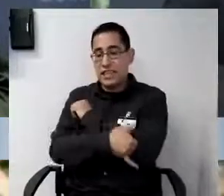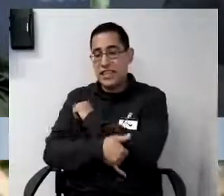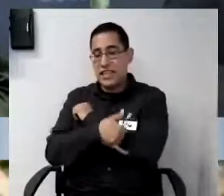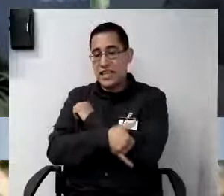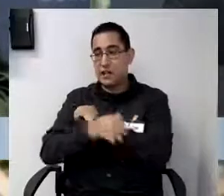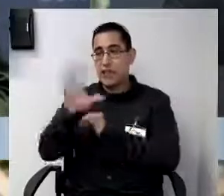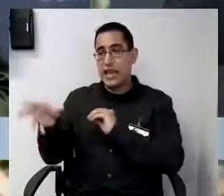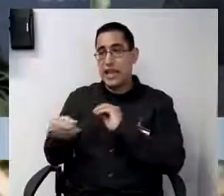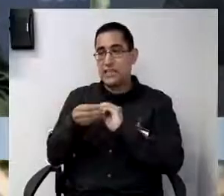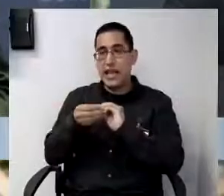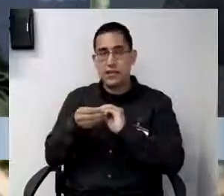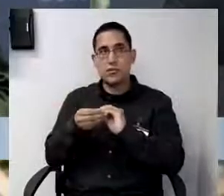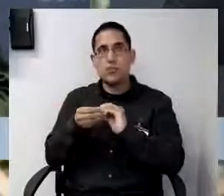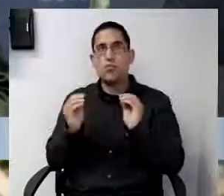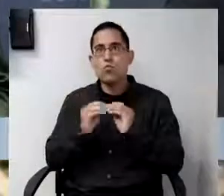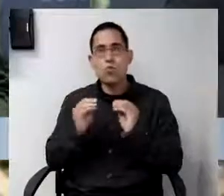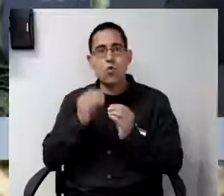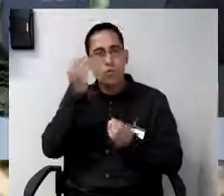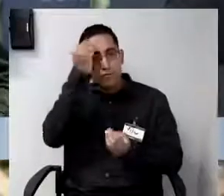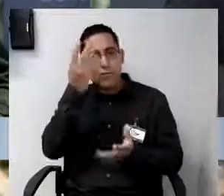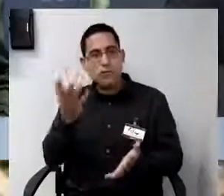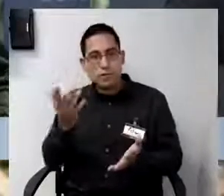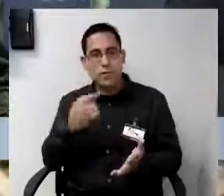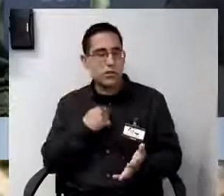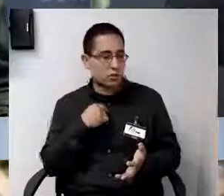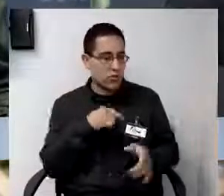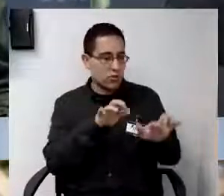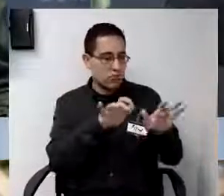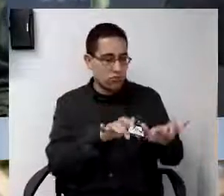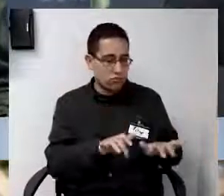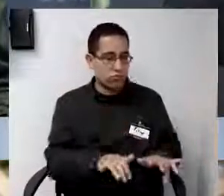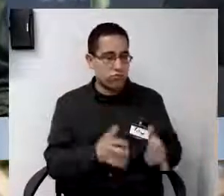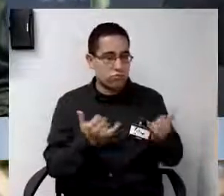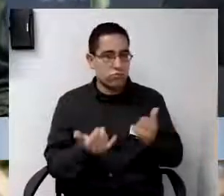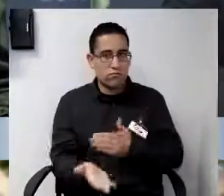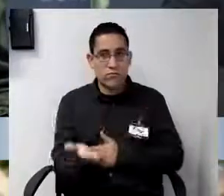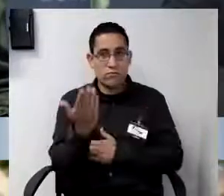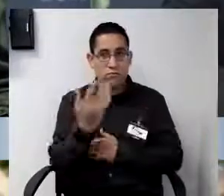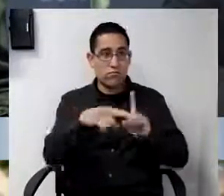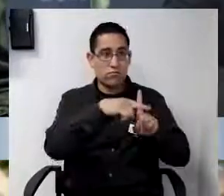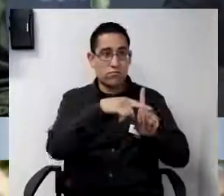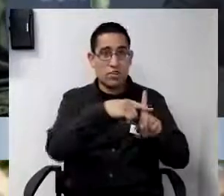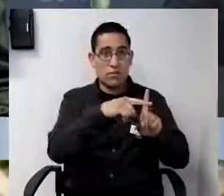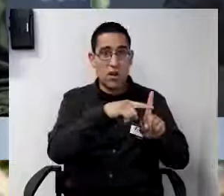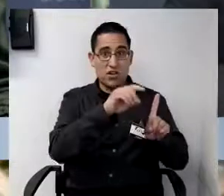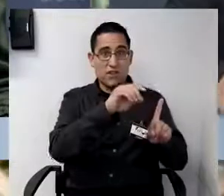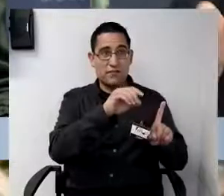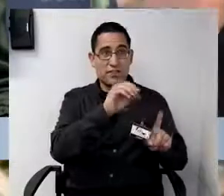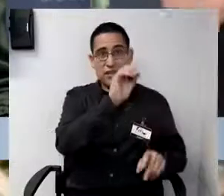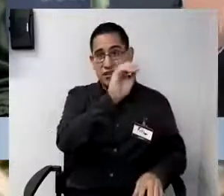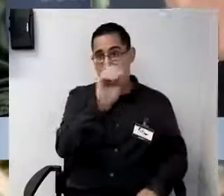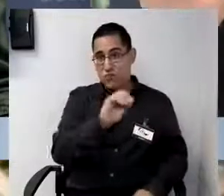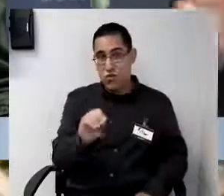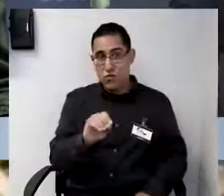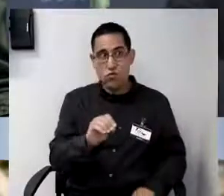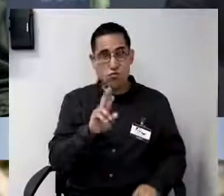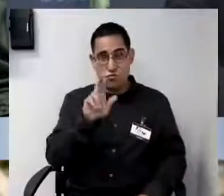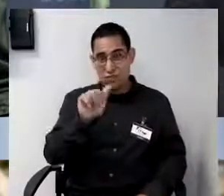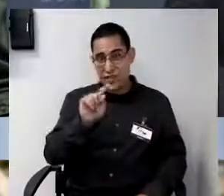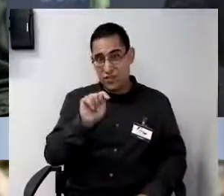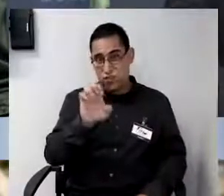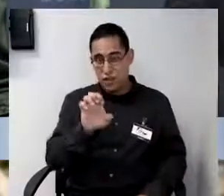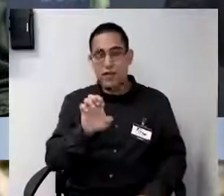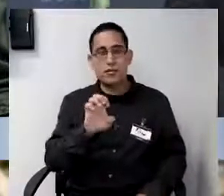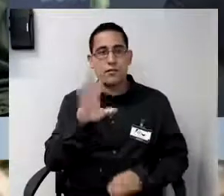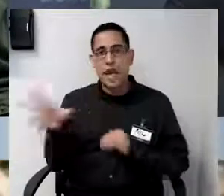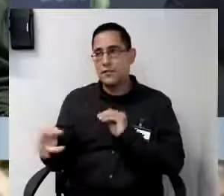additional information. I was on it this morning, and I see that the positivity rate has now been added back to the graphs